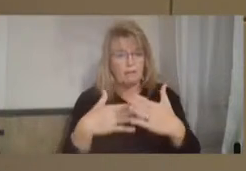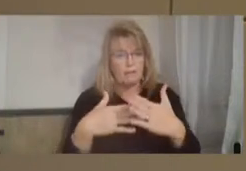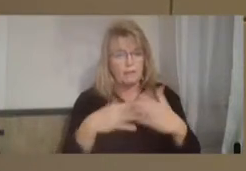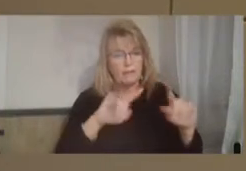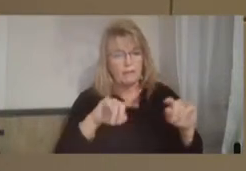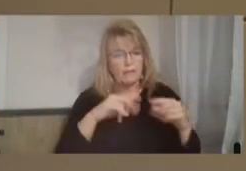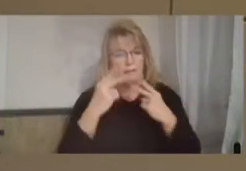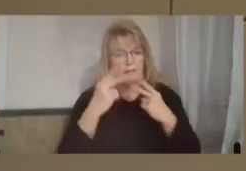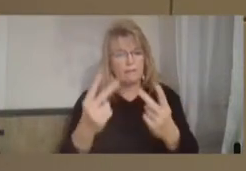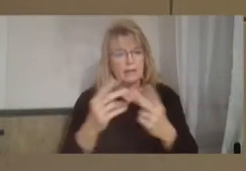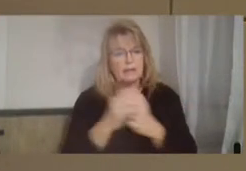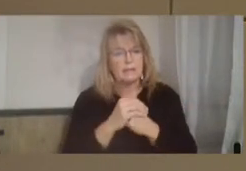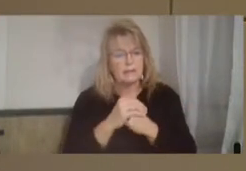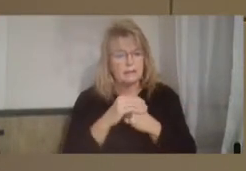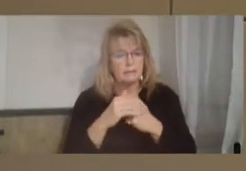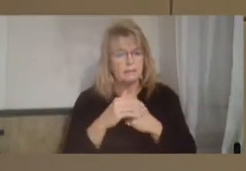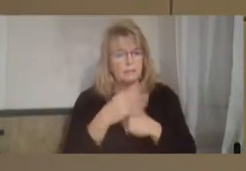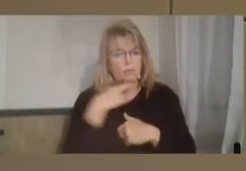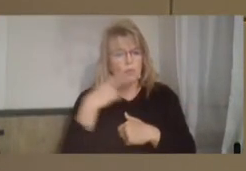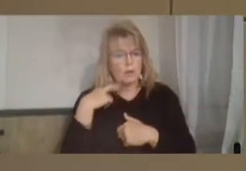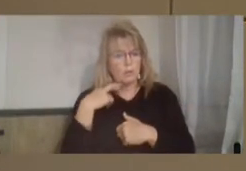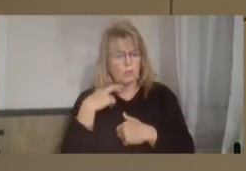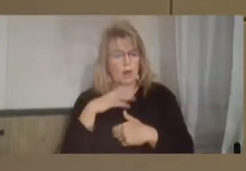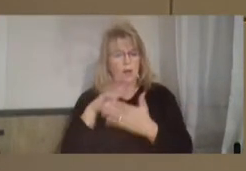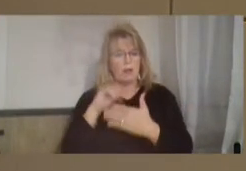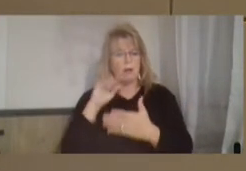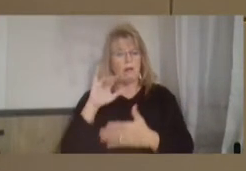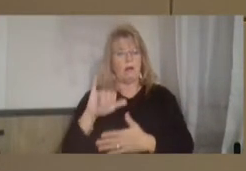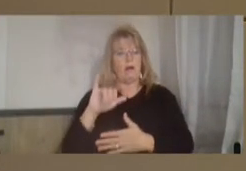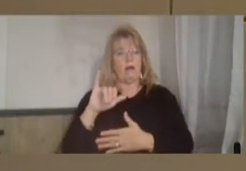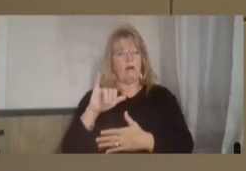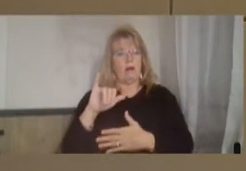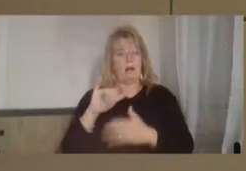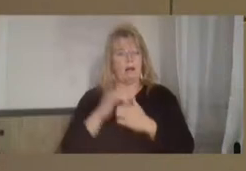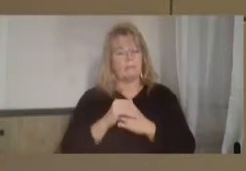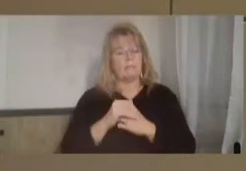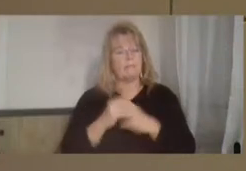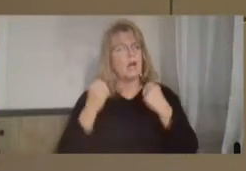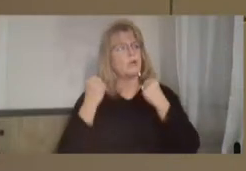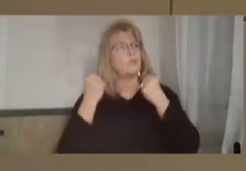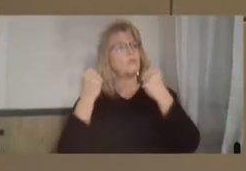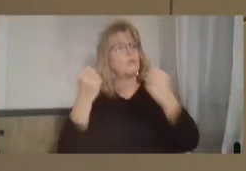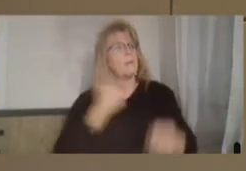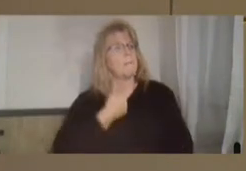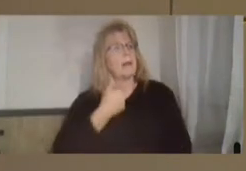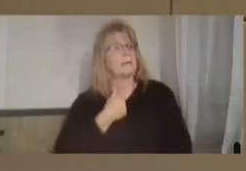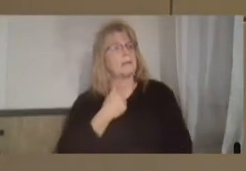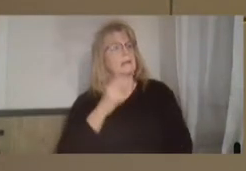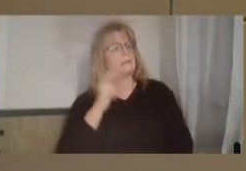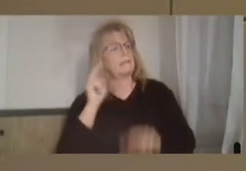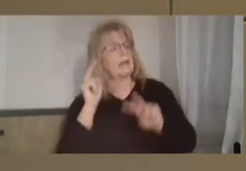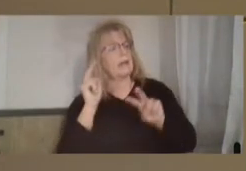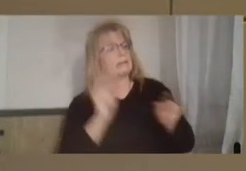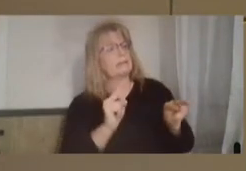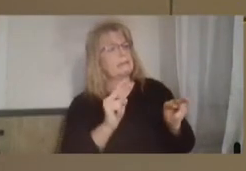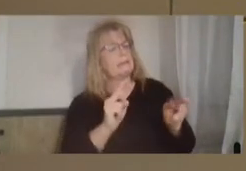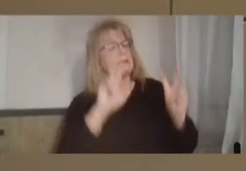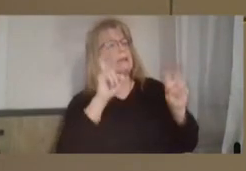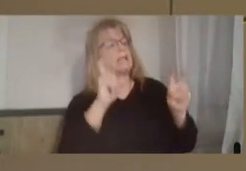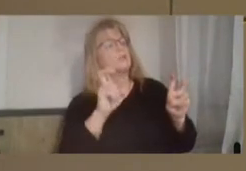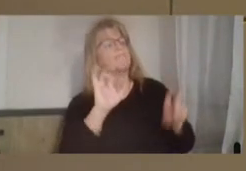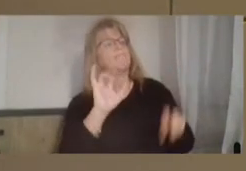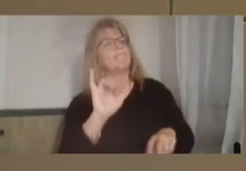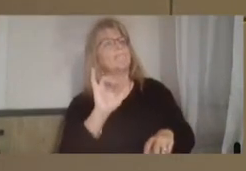favorite restaurants. So when I learned about this, I actually drove by and I see the issue here. And